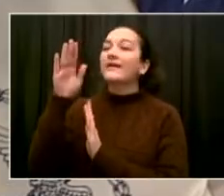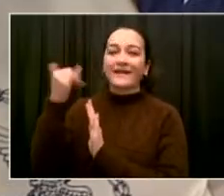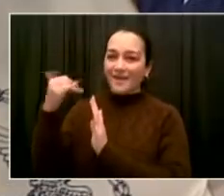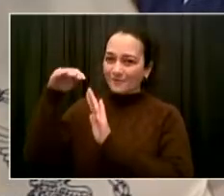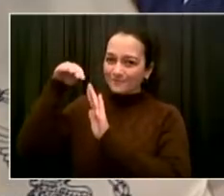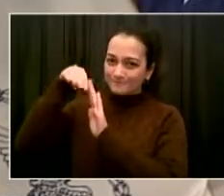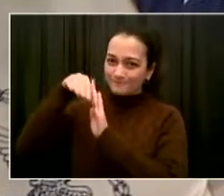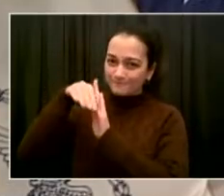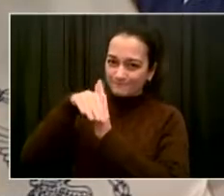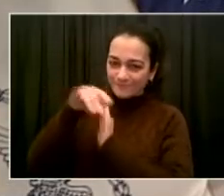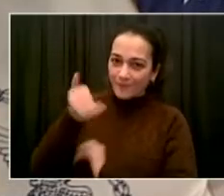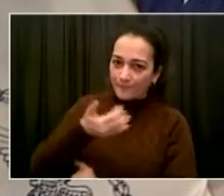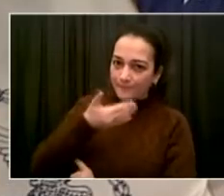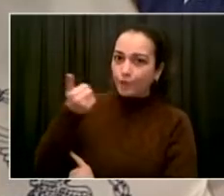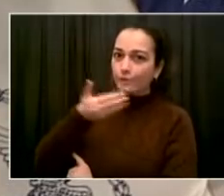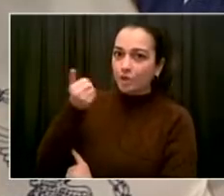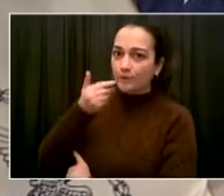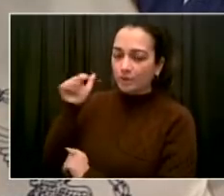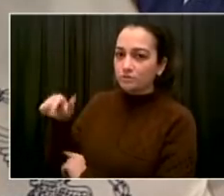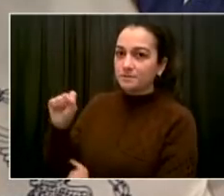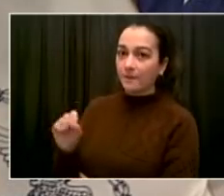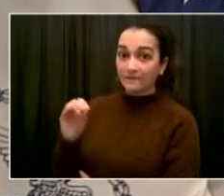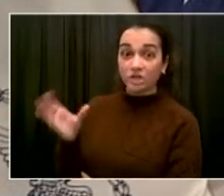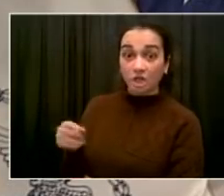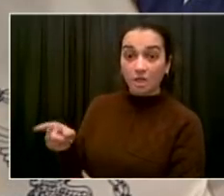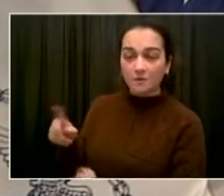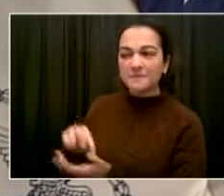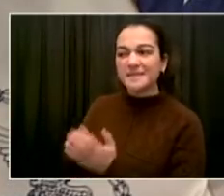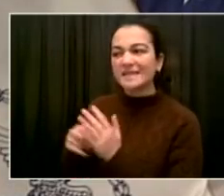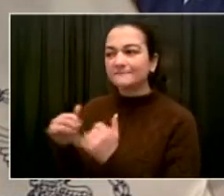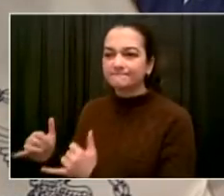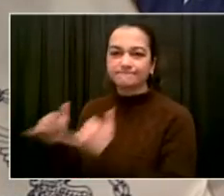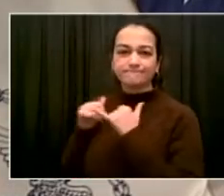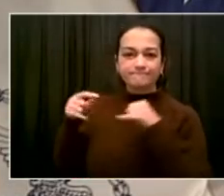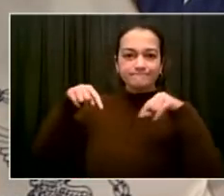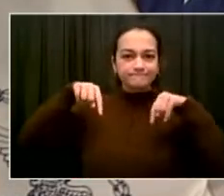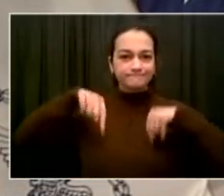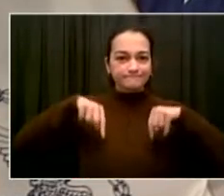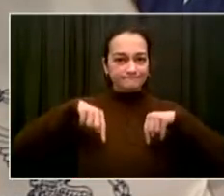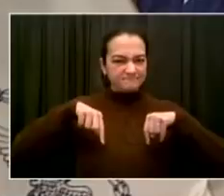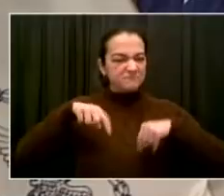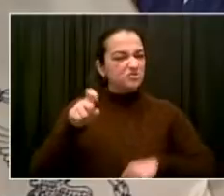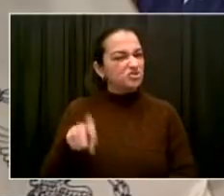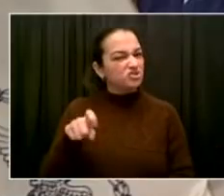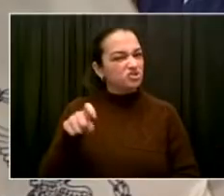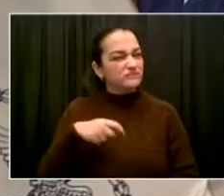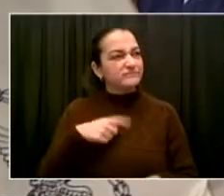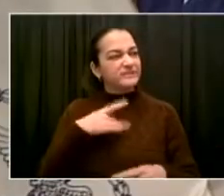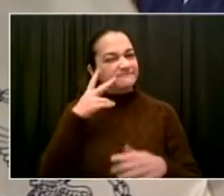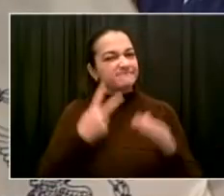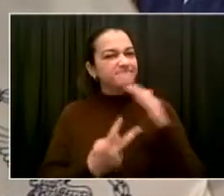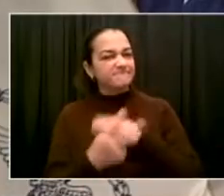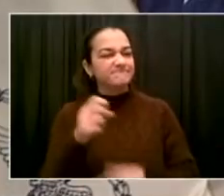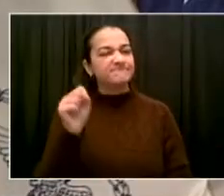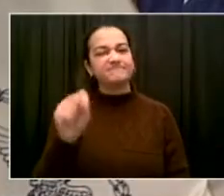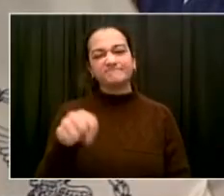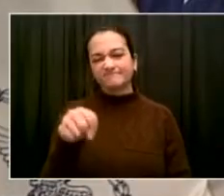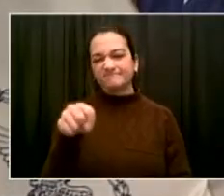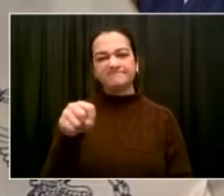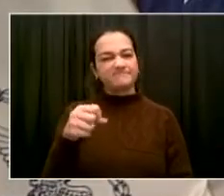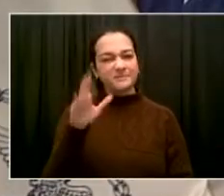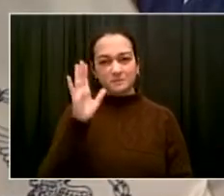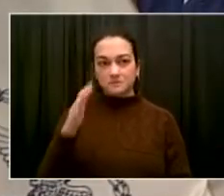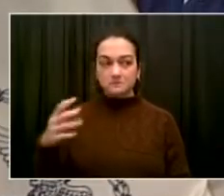fast uptick and then going the other way. The cases starting to come down and we